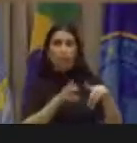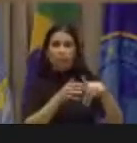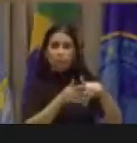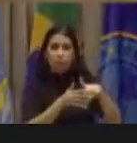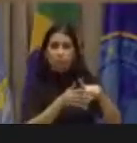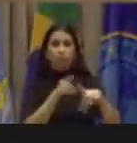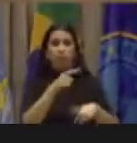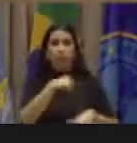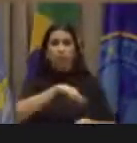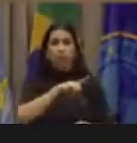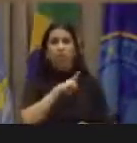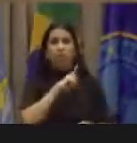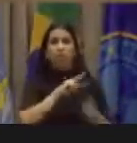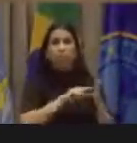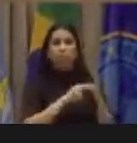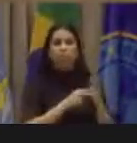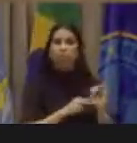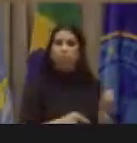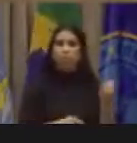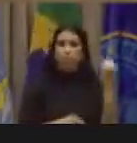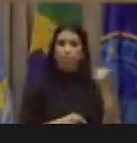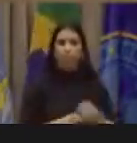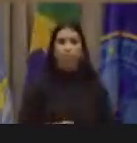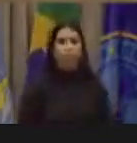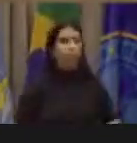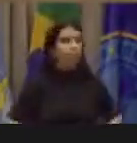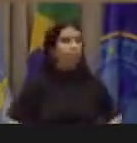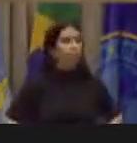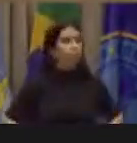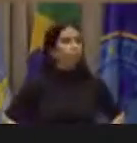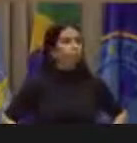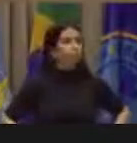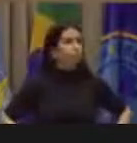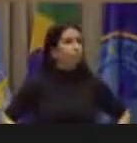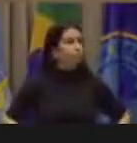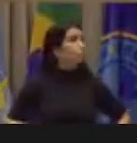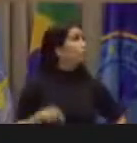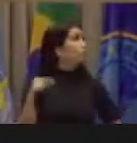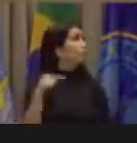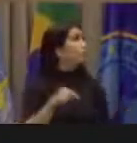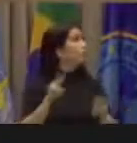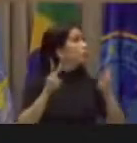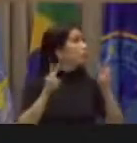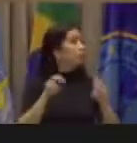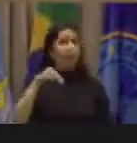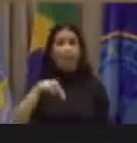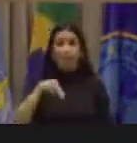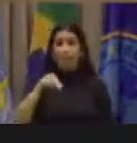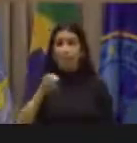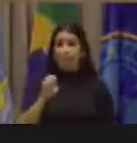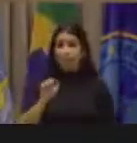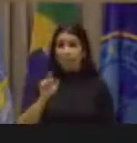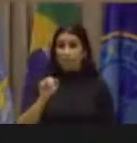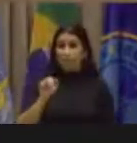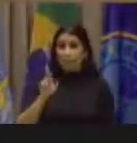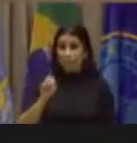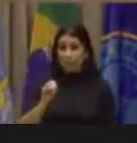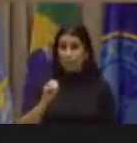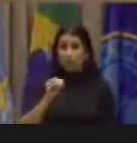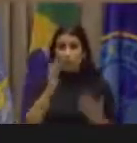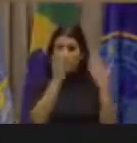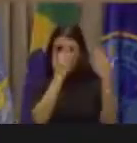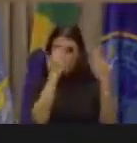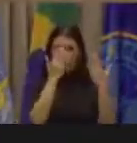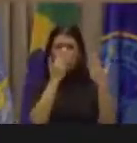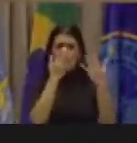And I'd like to discuss some patients because this question, the neuropsychiatric issue like memory loss